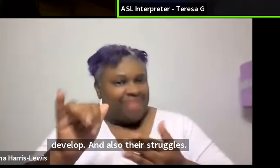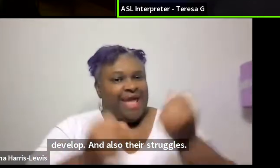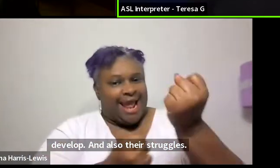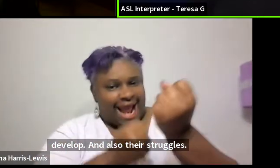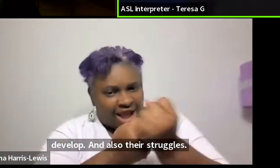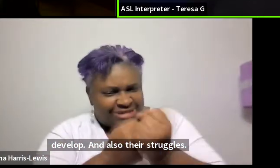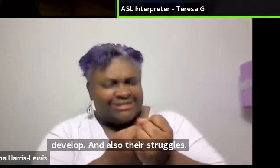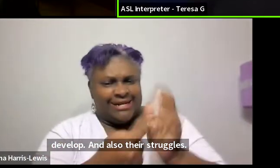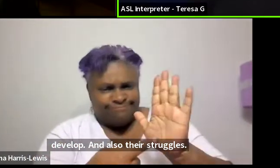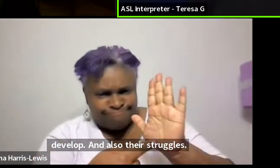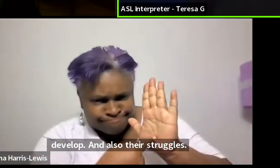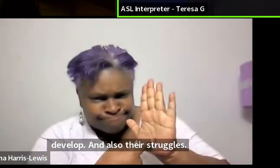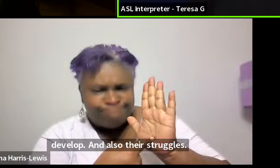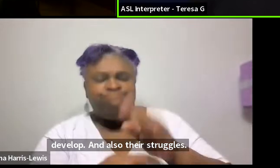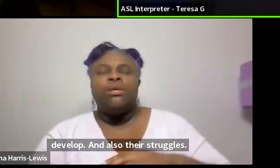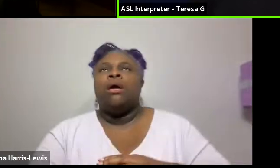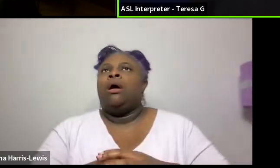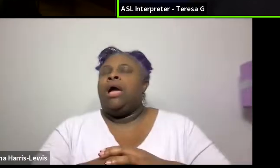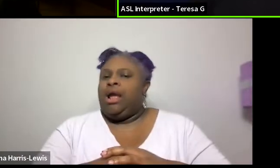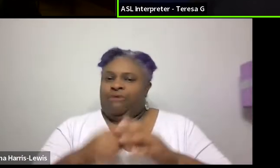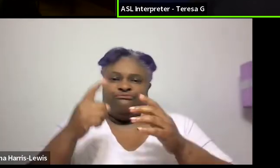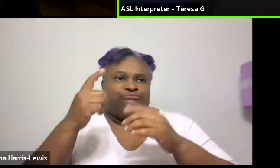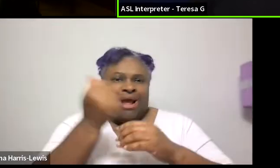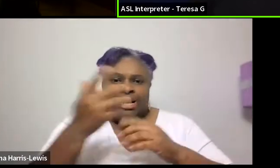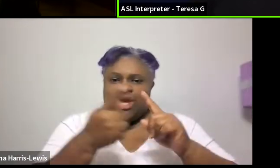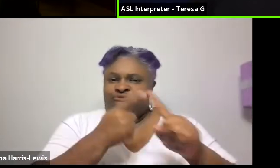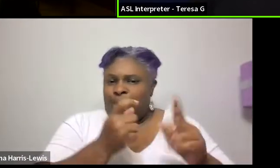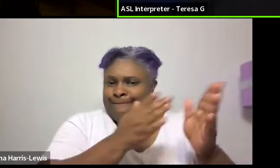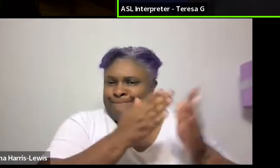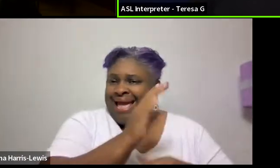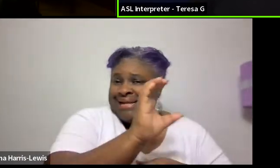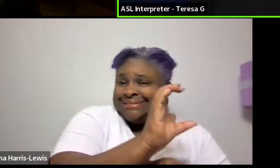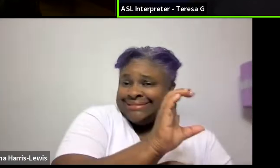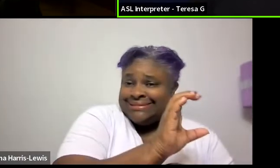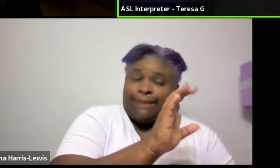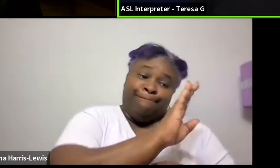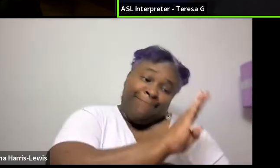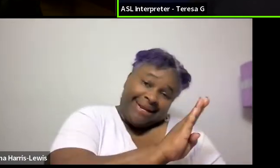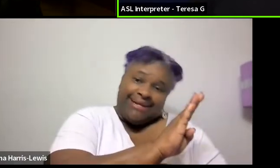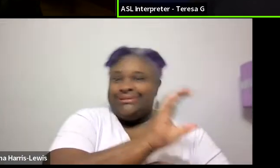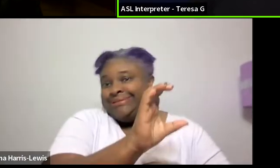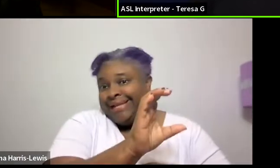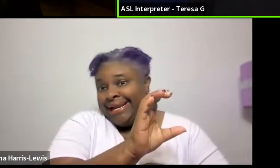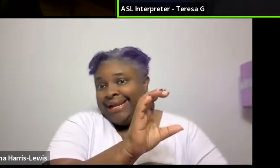to advocate for the child. Providing is key.